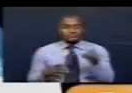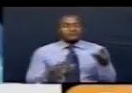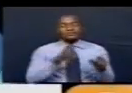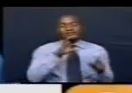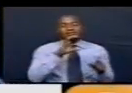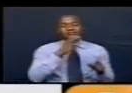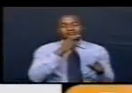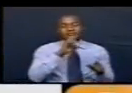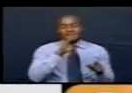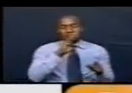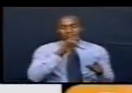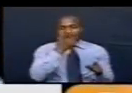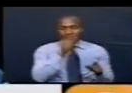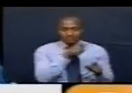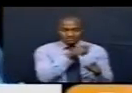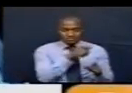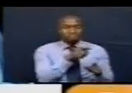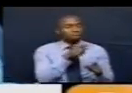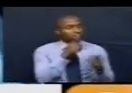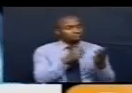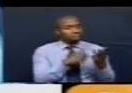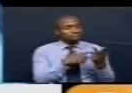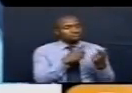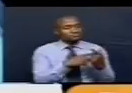where similar results are trickling in. And so